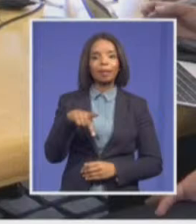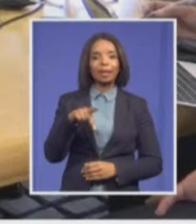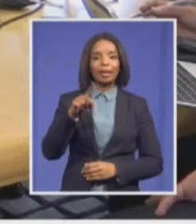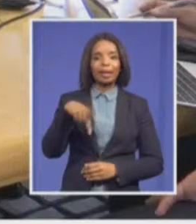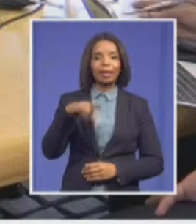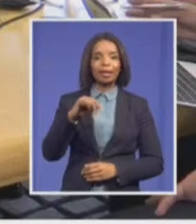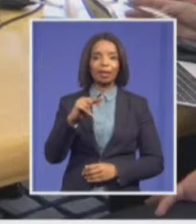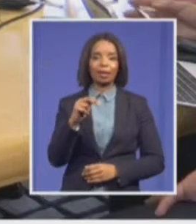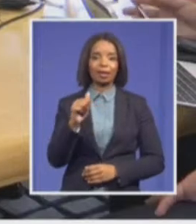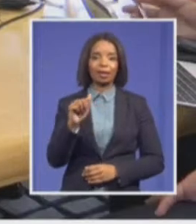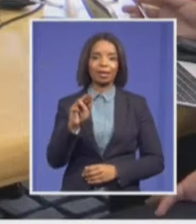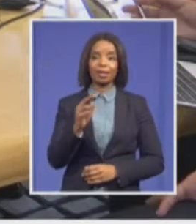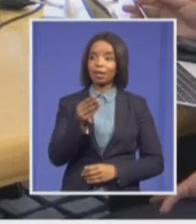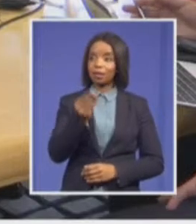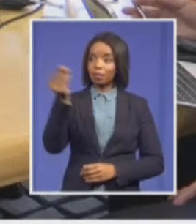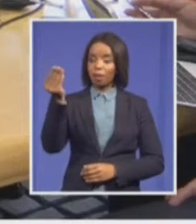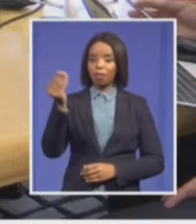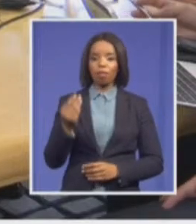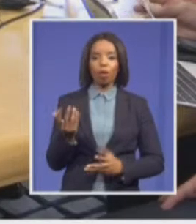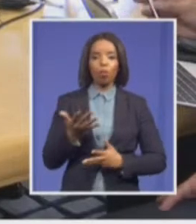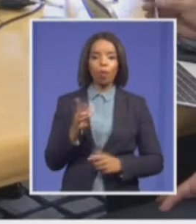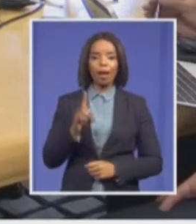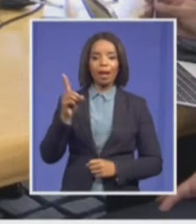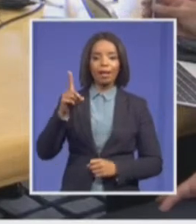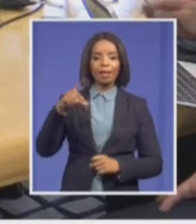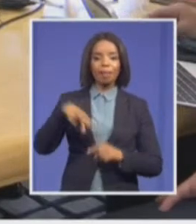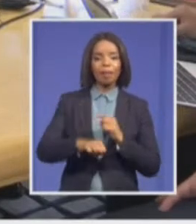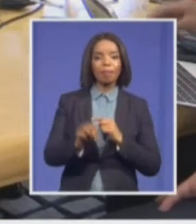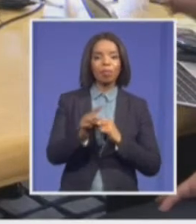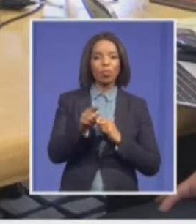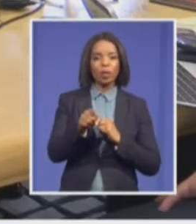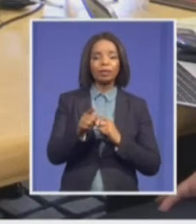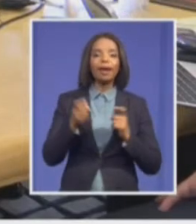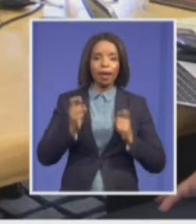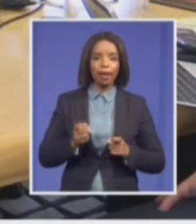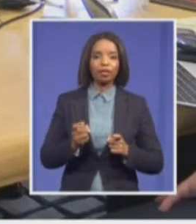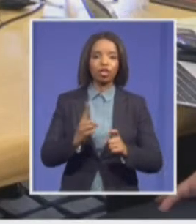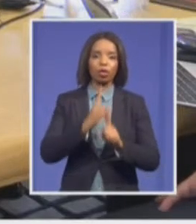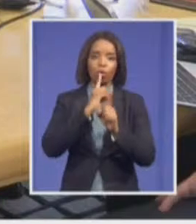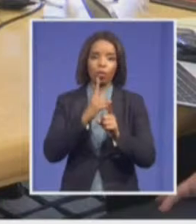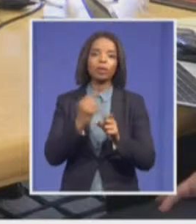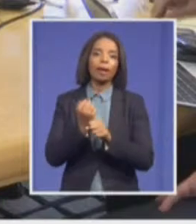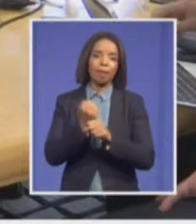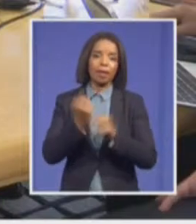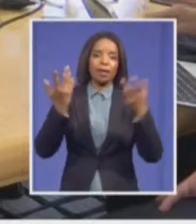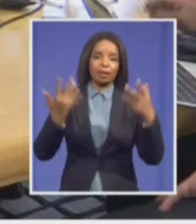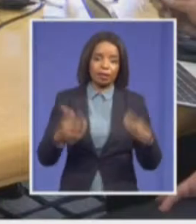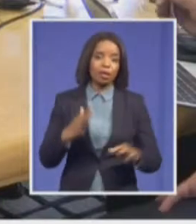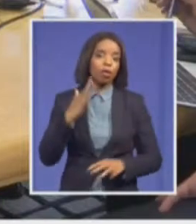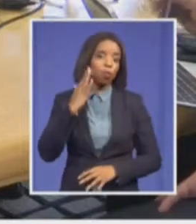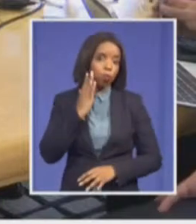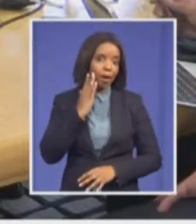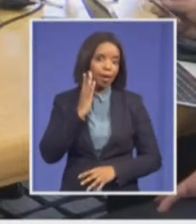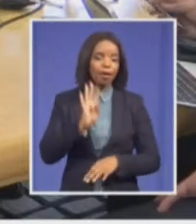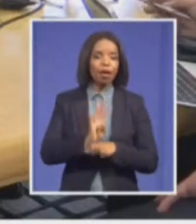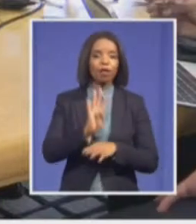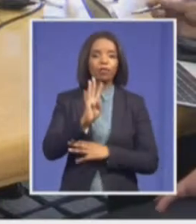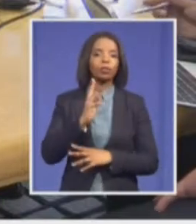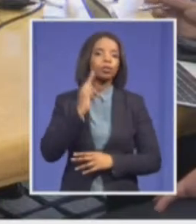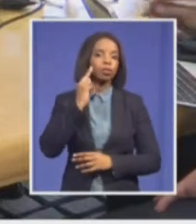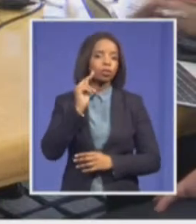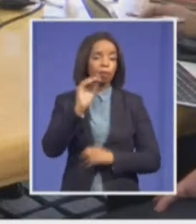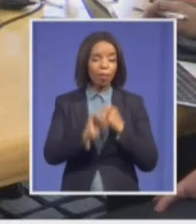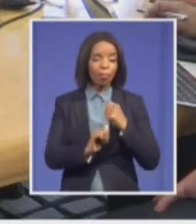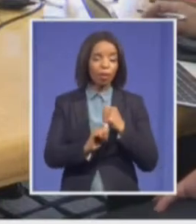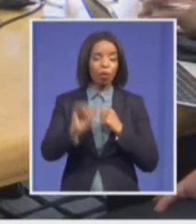order on the 14th of October, I think, no, 14th of September. 14th